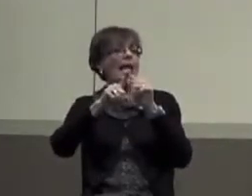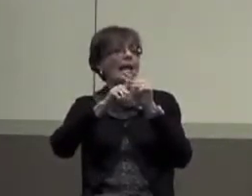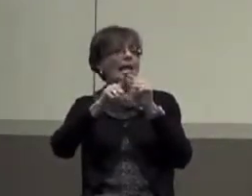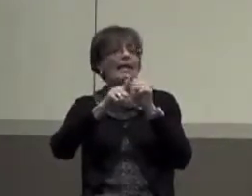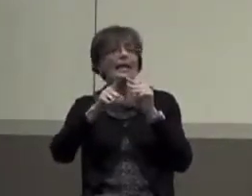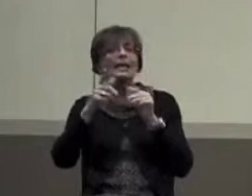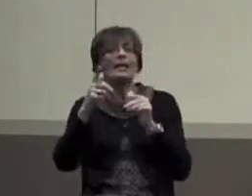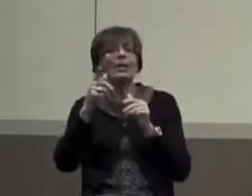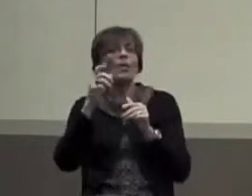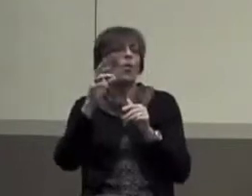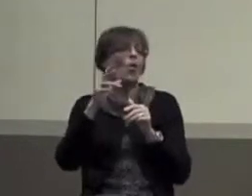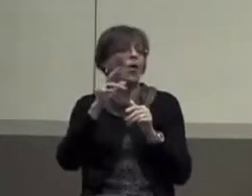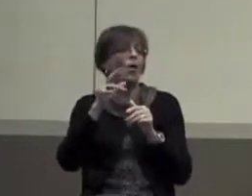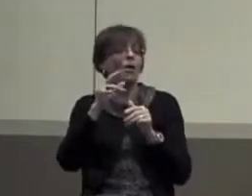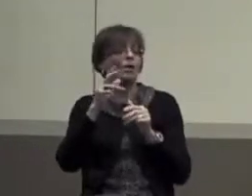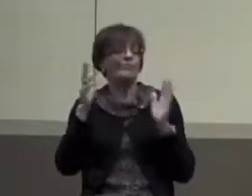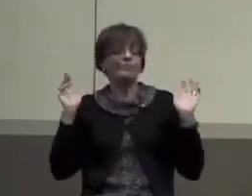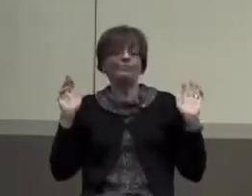not to come in at all.